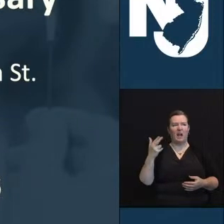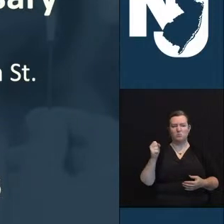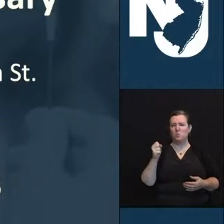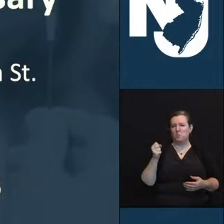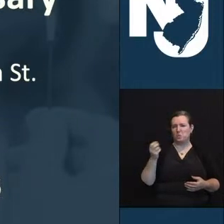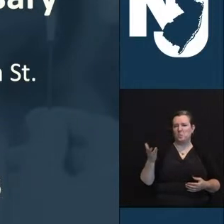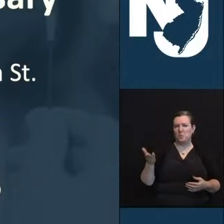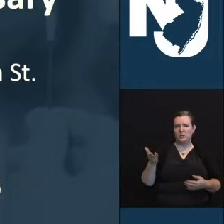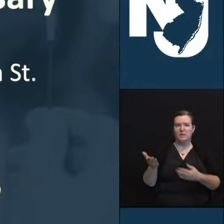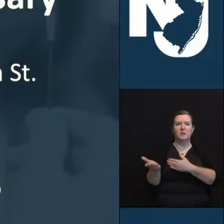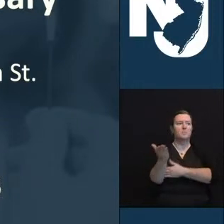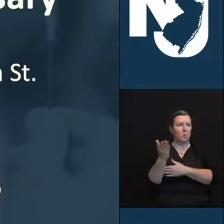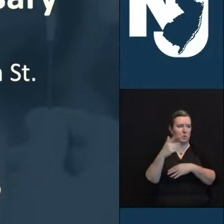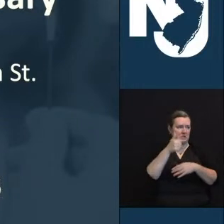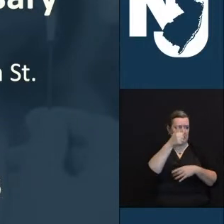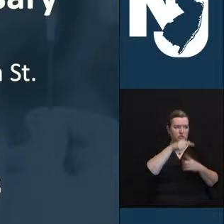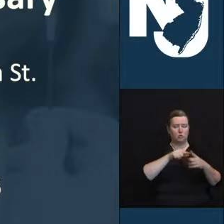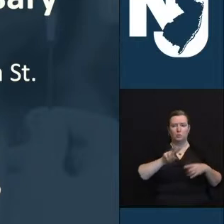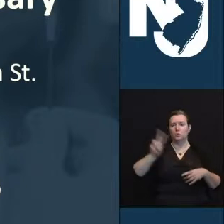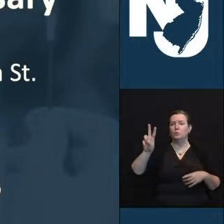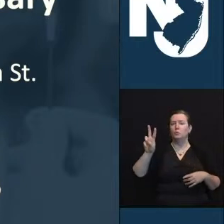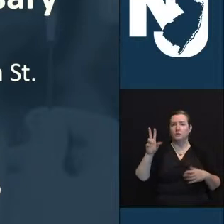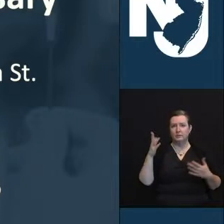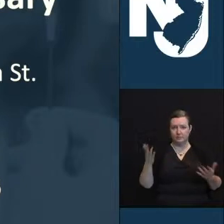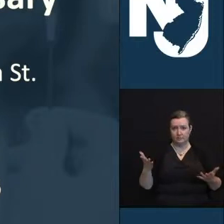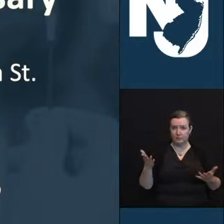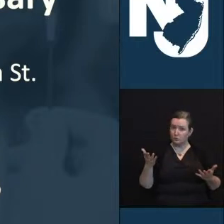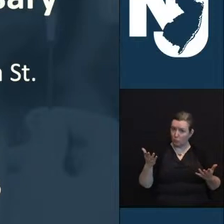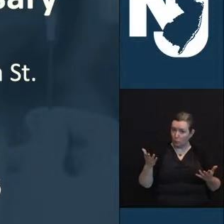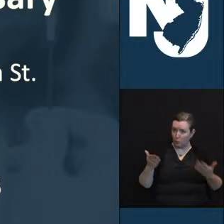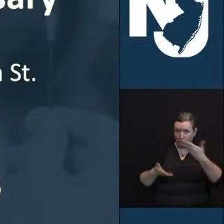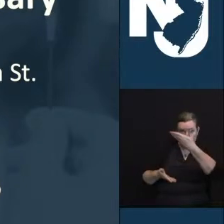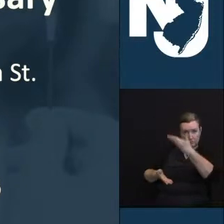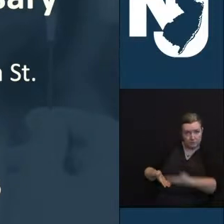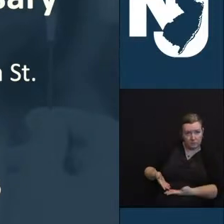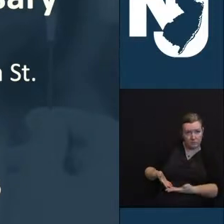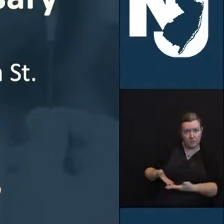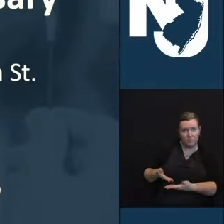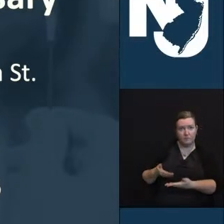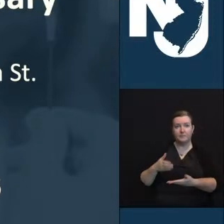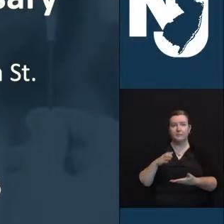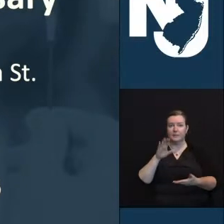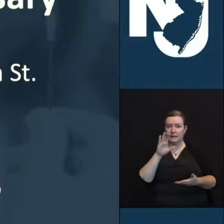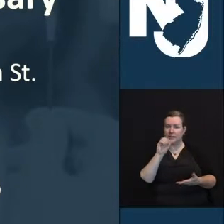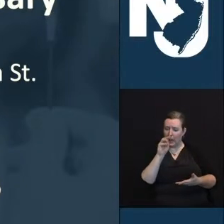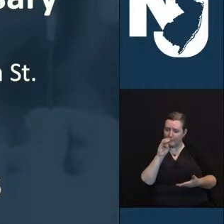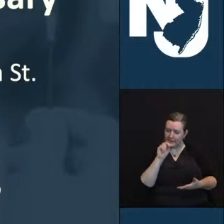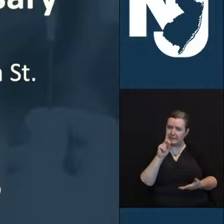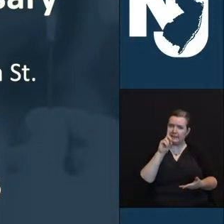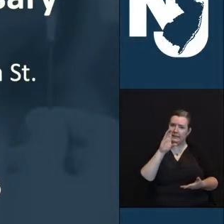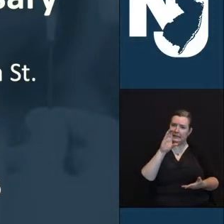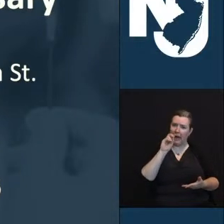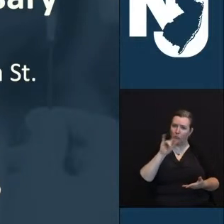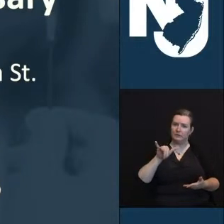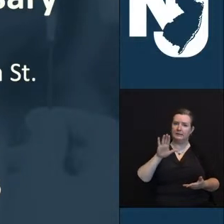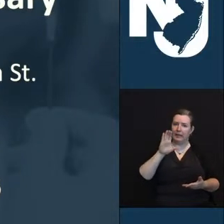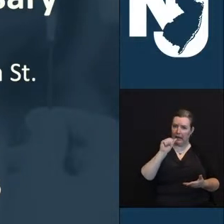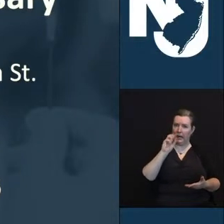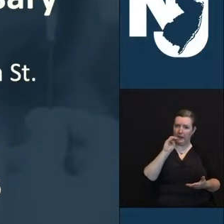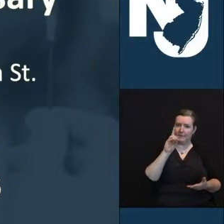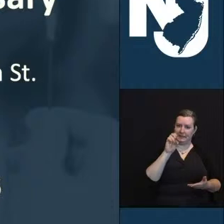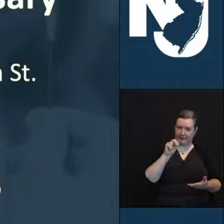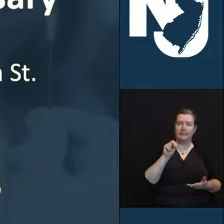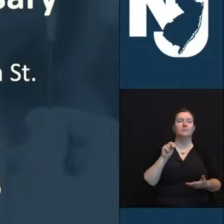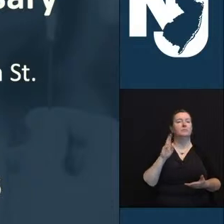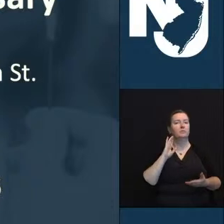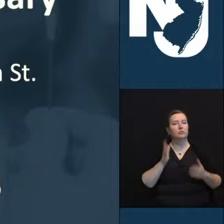a.m. to 2 p.m. All of those, again, are in Camden City. Each of these sites will remain in operation at the days